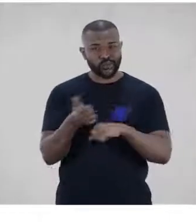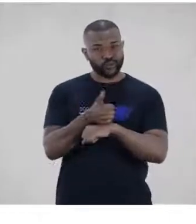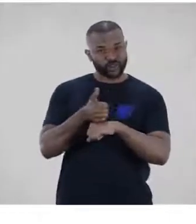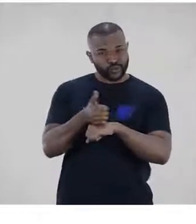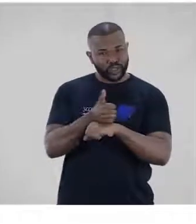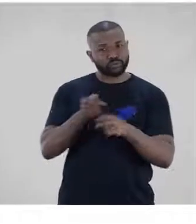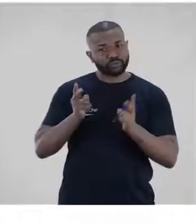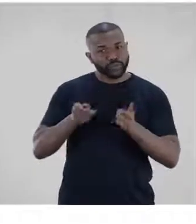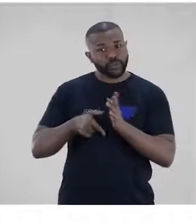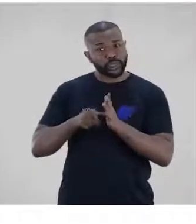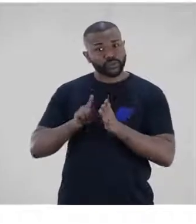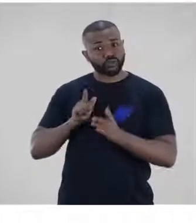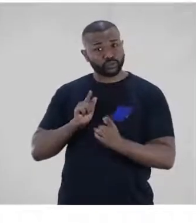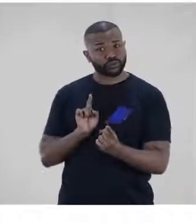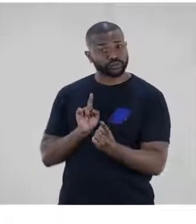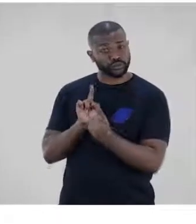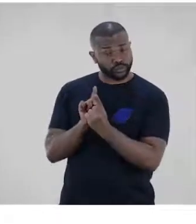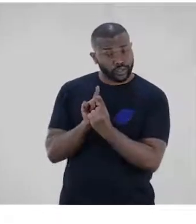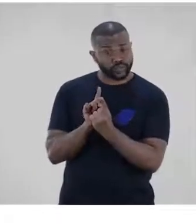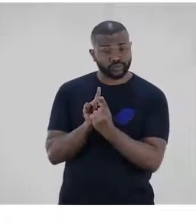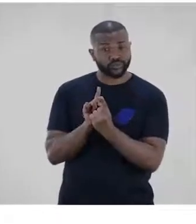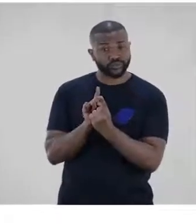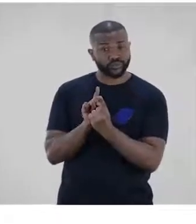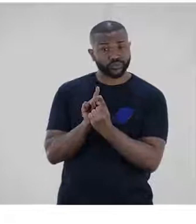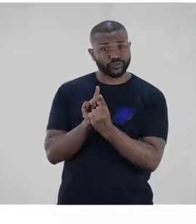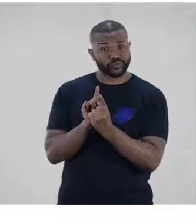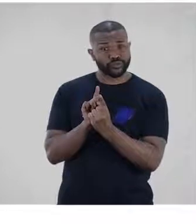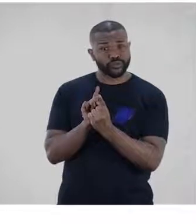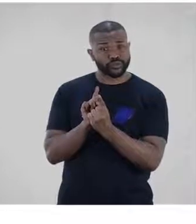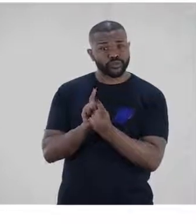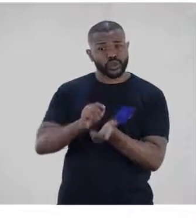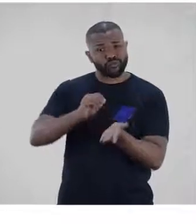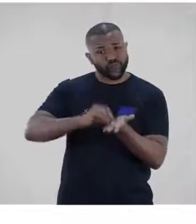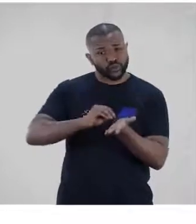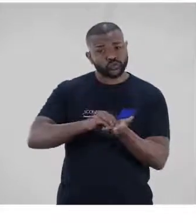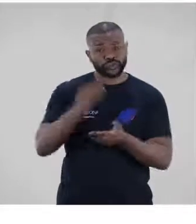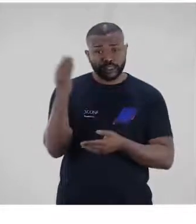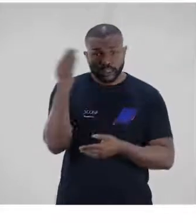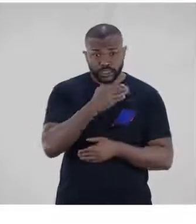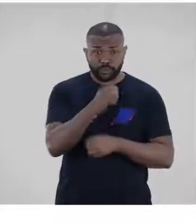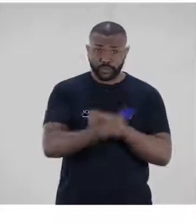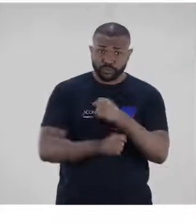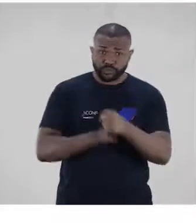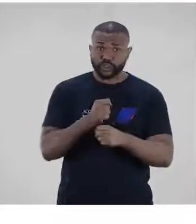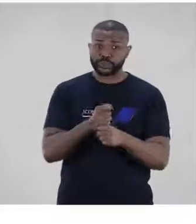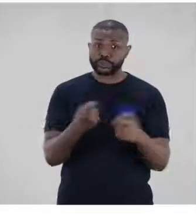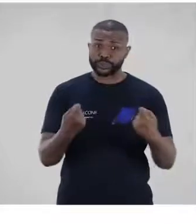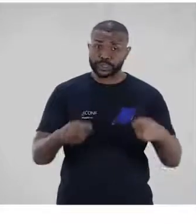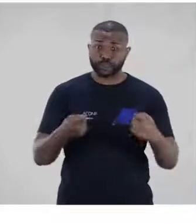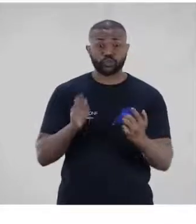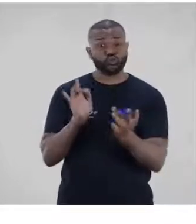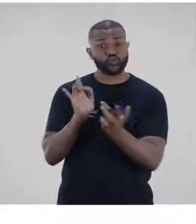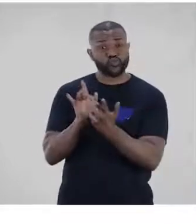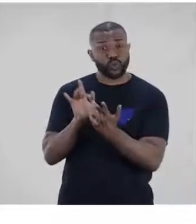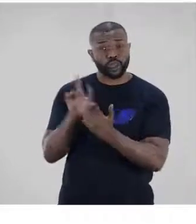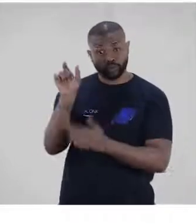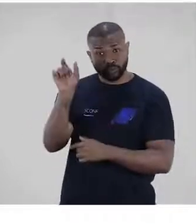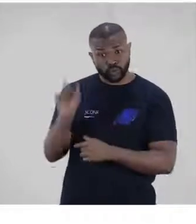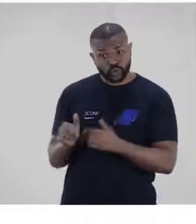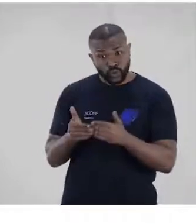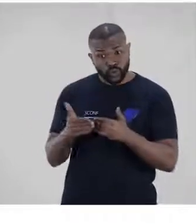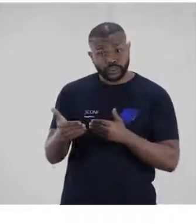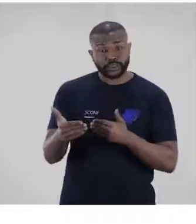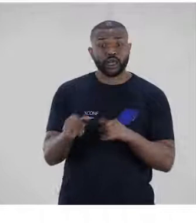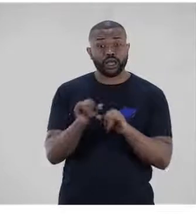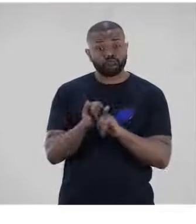to, and you haven't been doing your annual test, we need to call you and perhaps introduce you to a new set of doctors that are now in your new hometown or